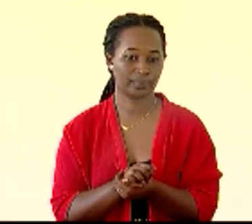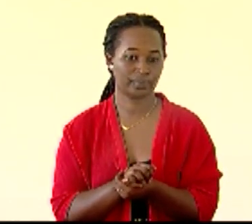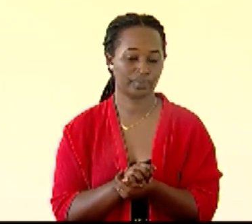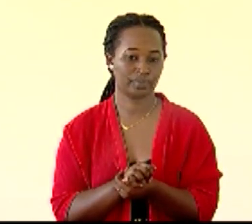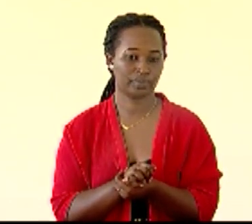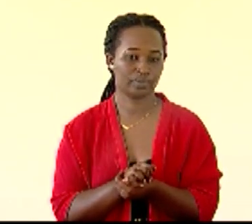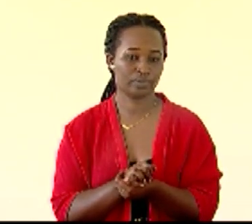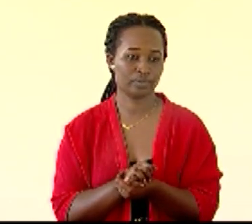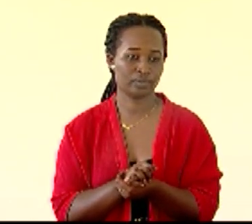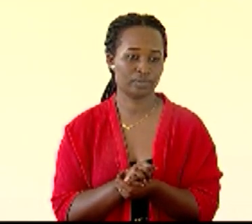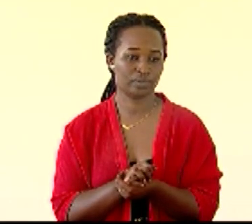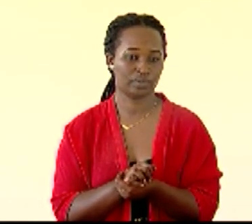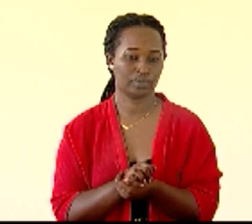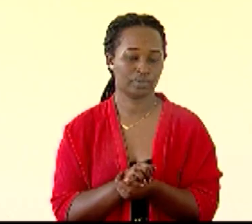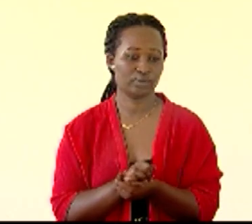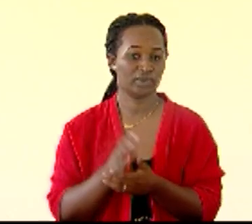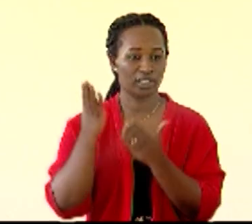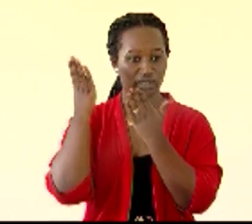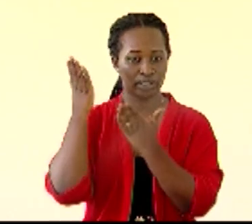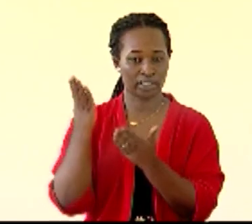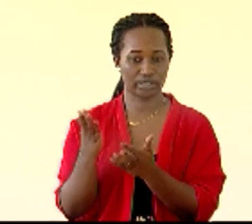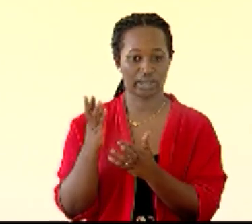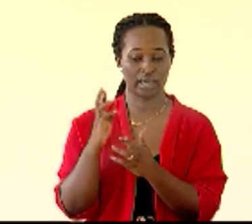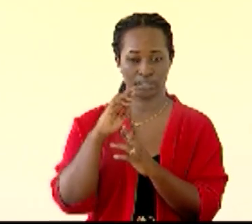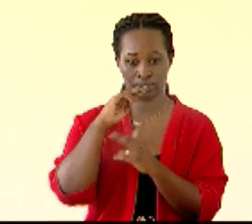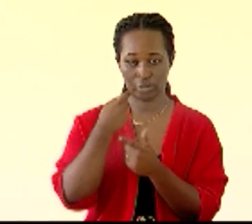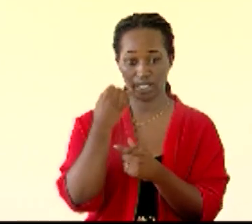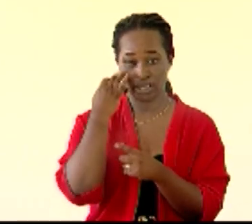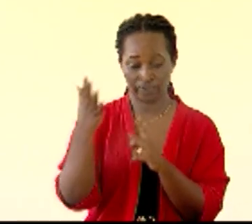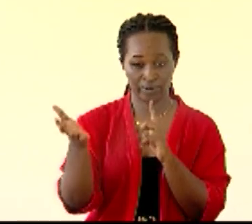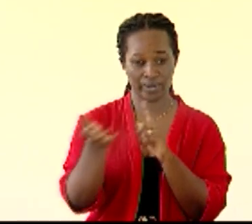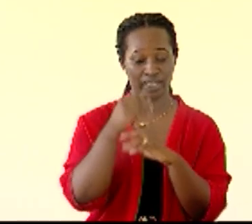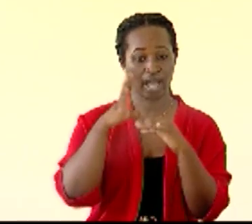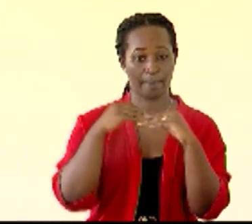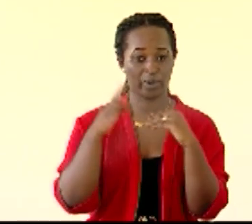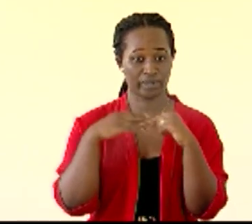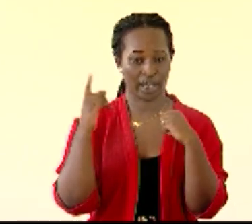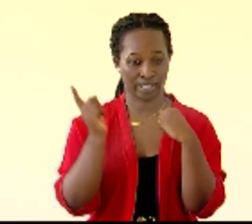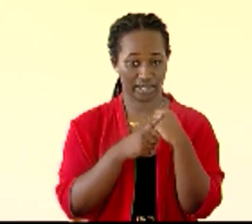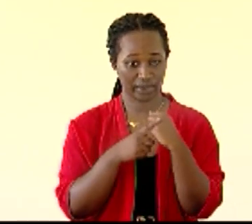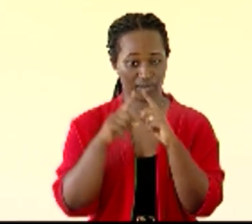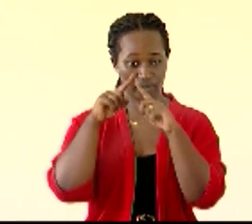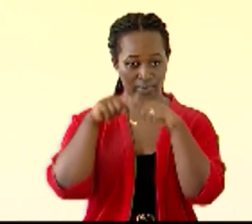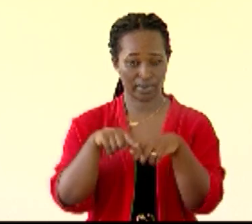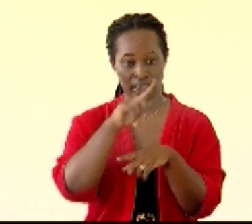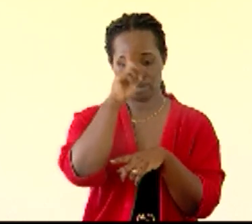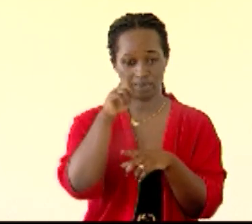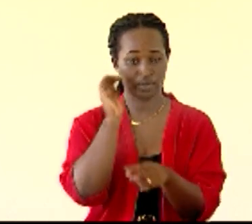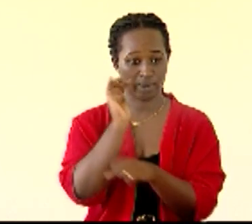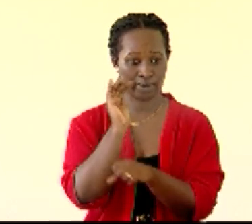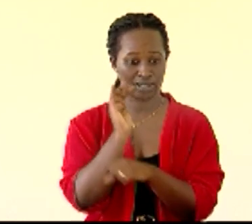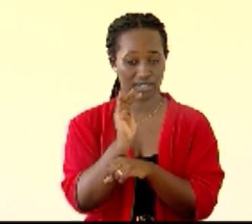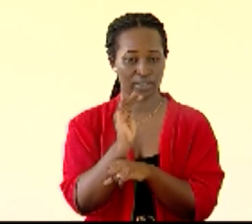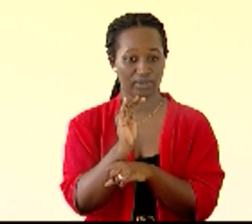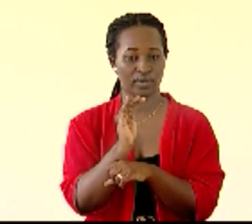Let me simplify it for you. These are the considerations. If you're to get the 6 marks, based on what the question has asked you, what